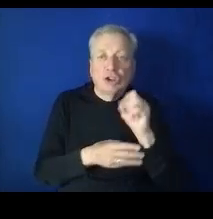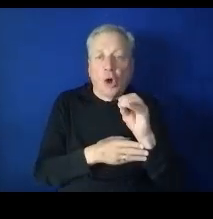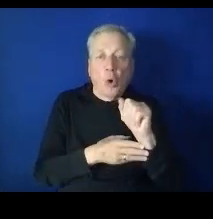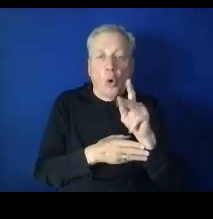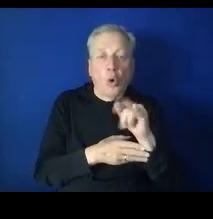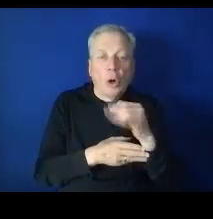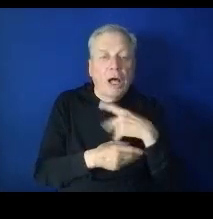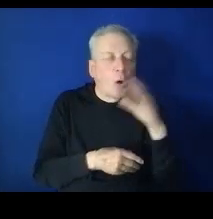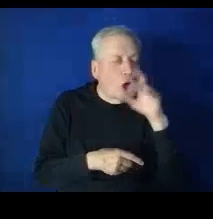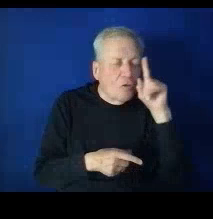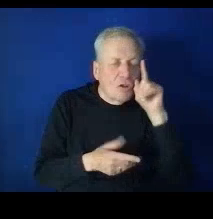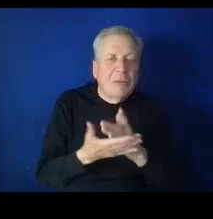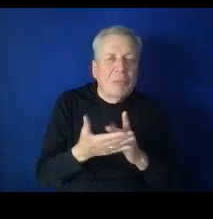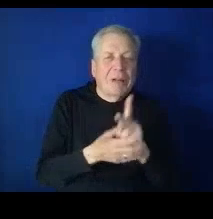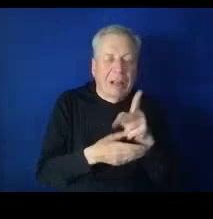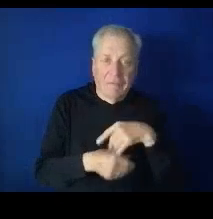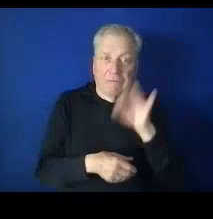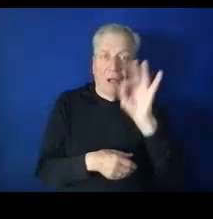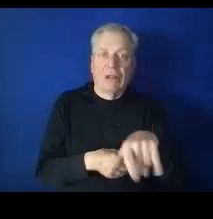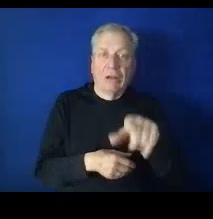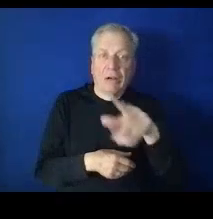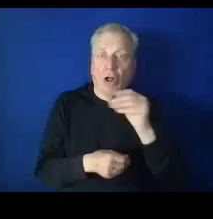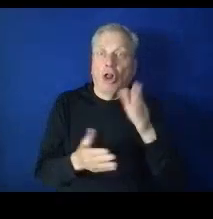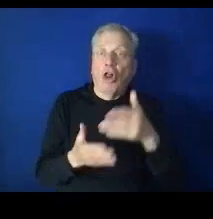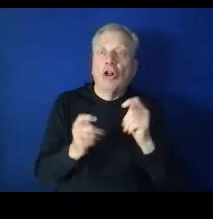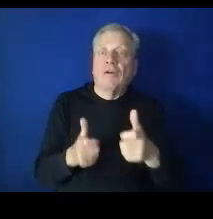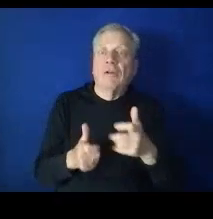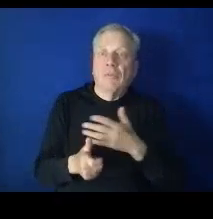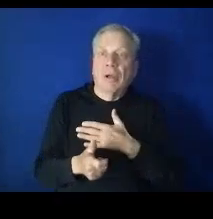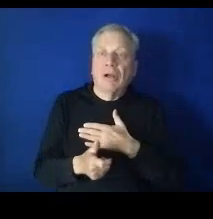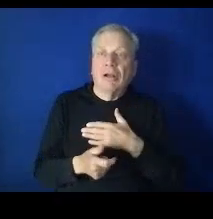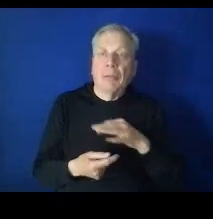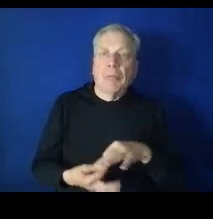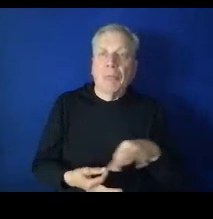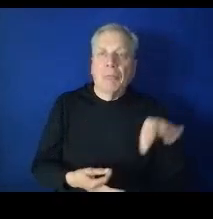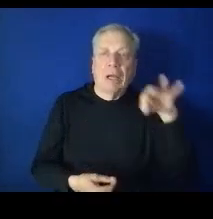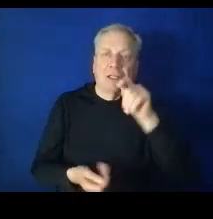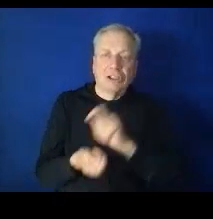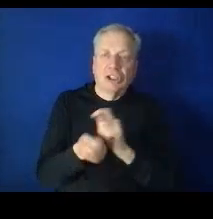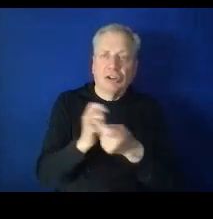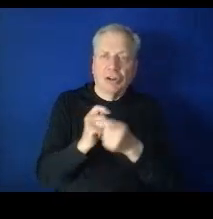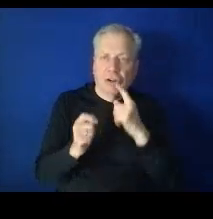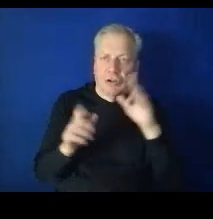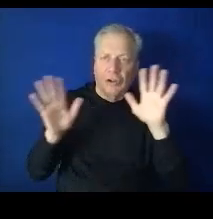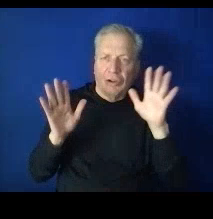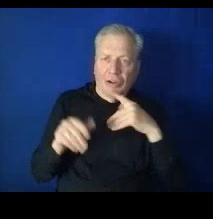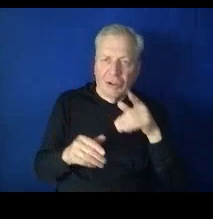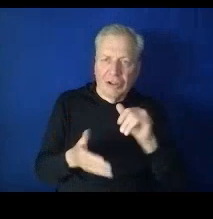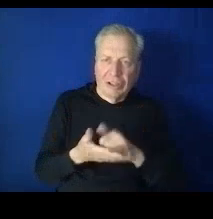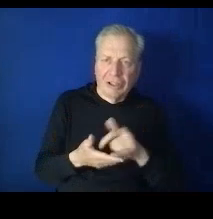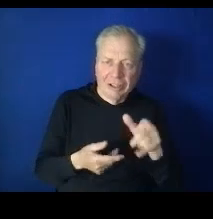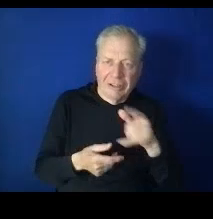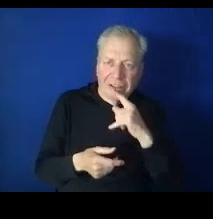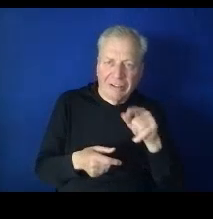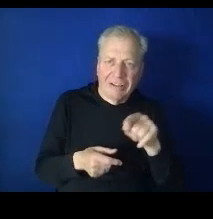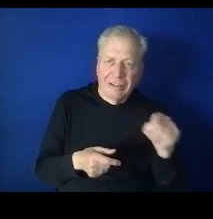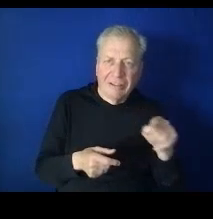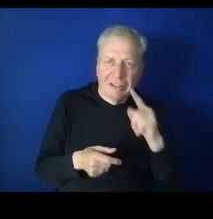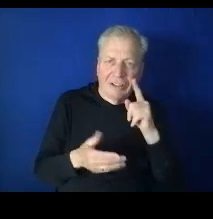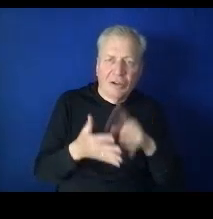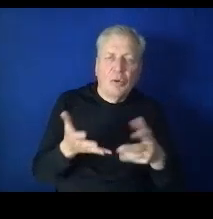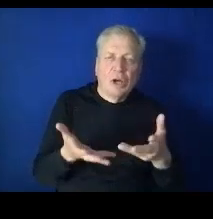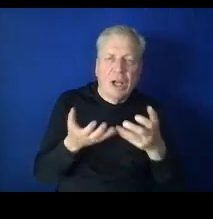for plants and found this one. And then all of a sudden my spirits changed. I was like, oh, soak as long as you want, got